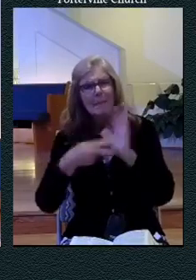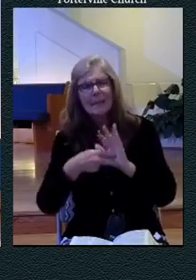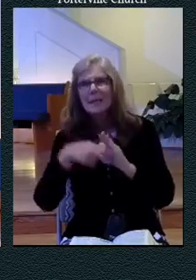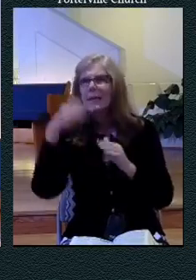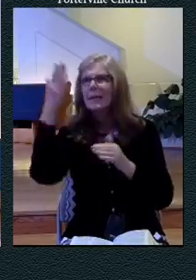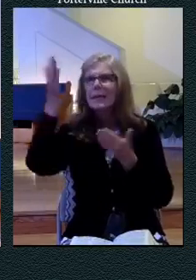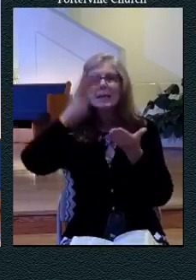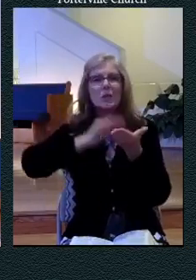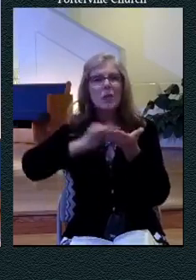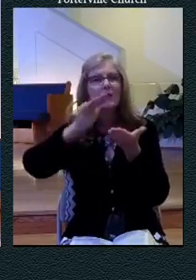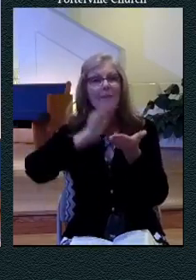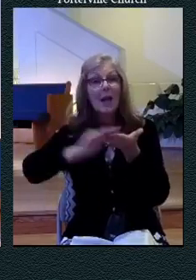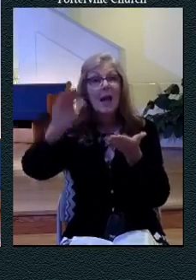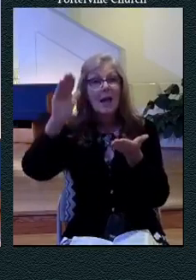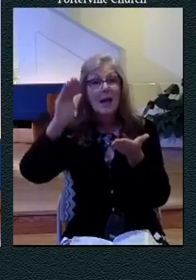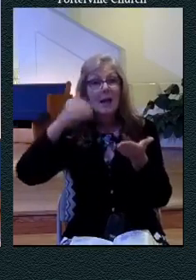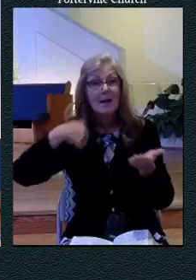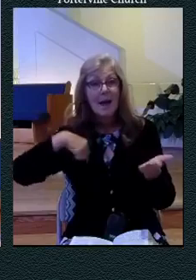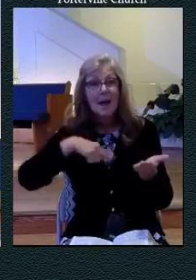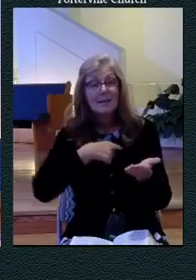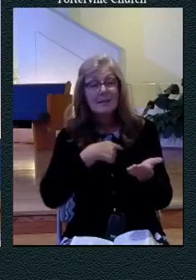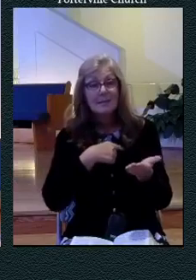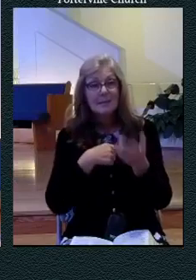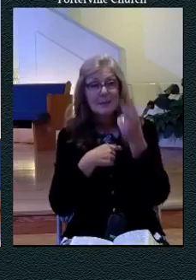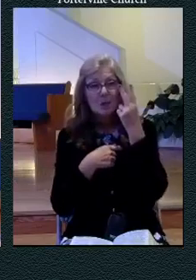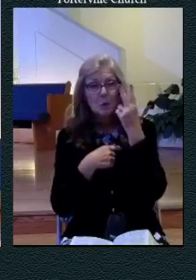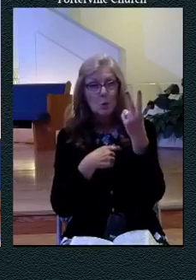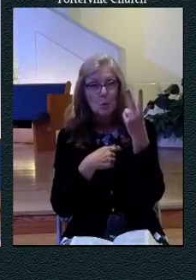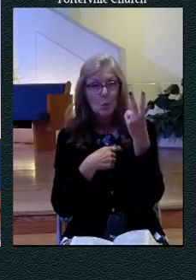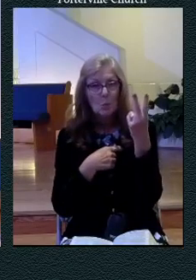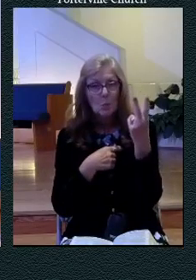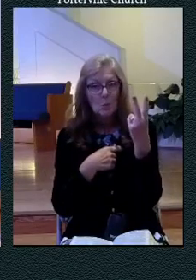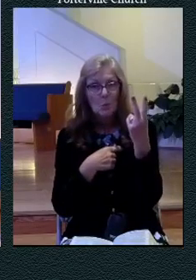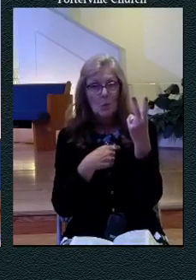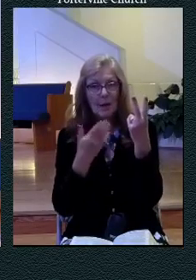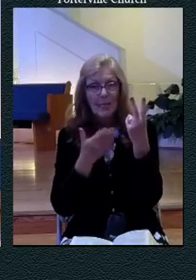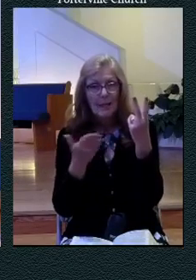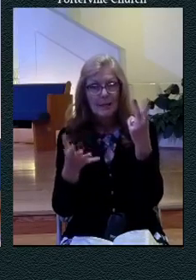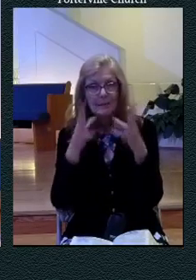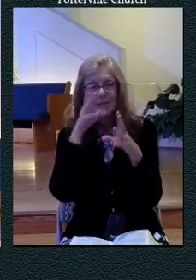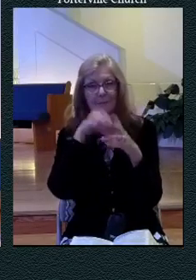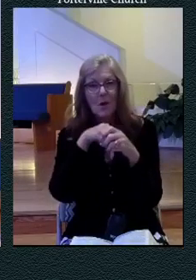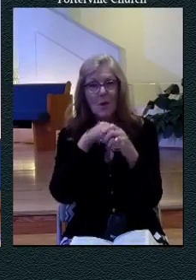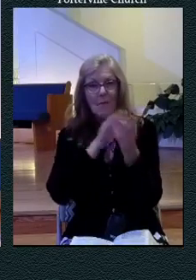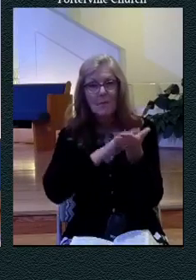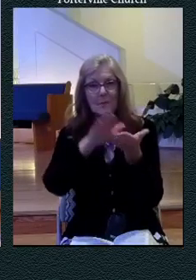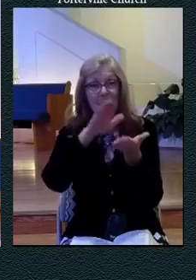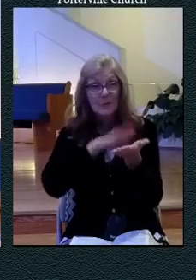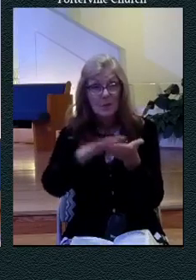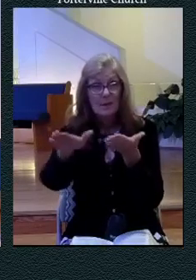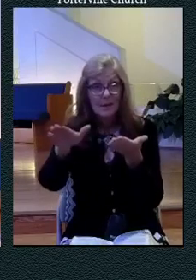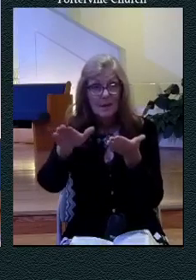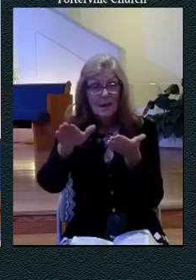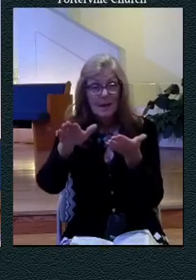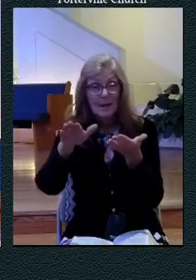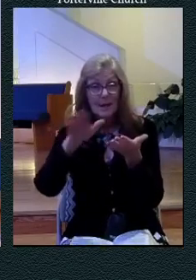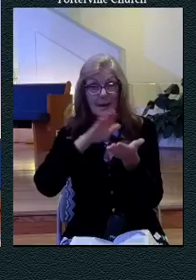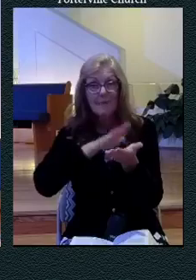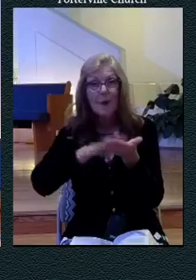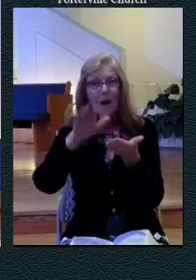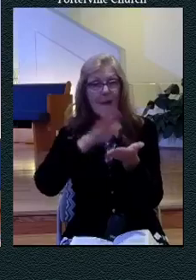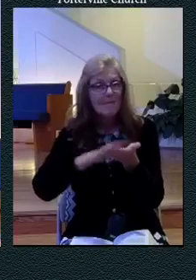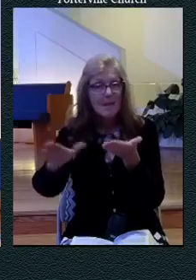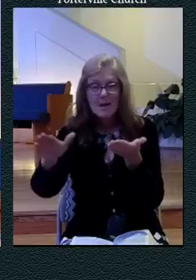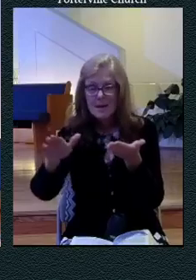Well, justification has two components. There's two elements to this idea of justification that are